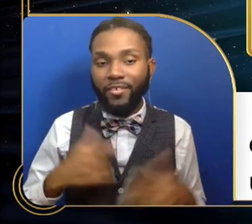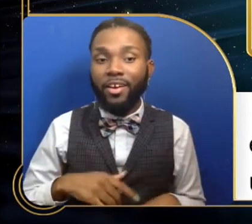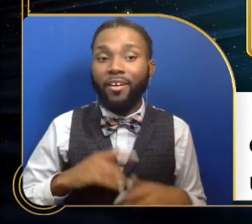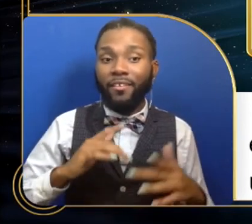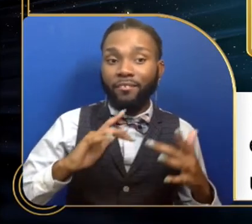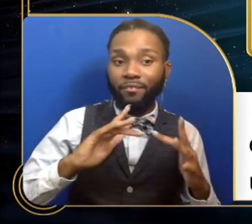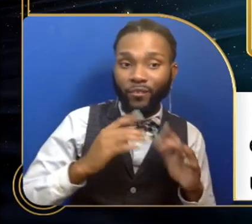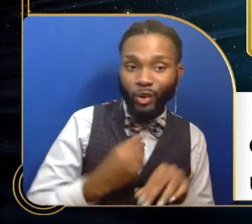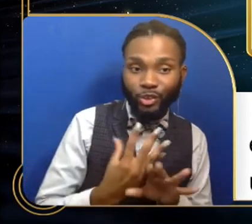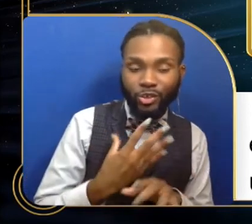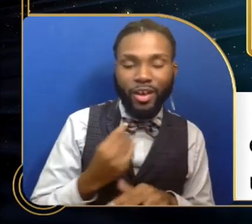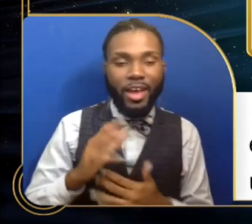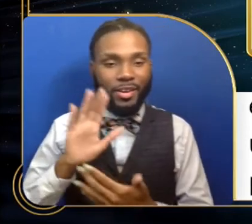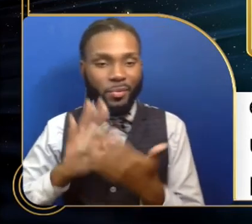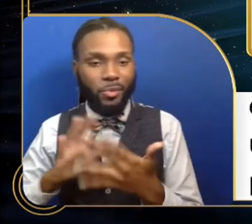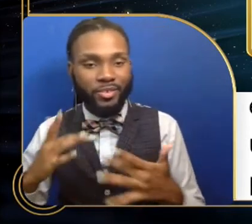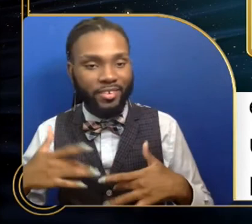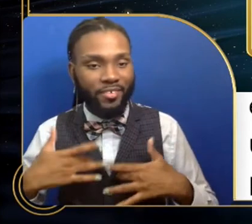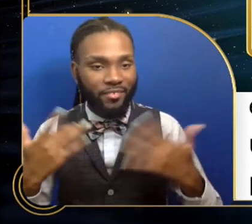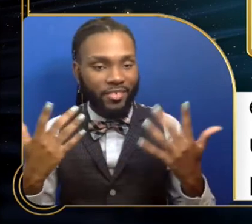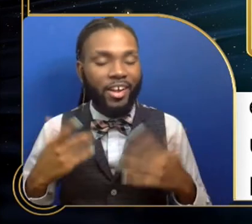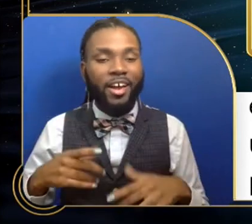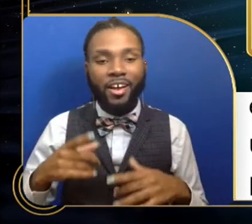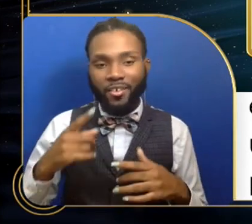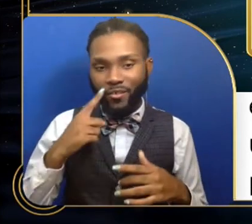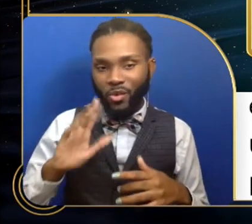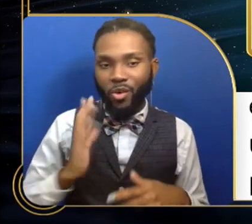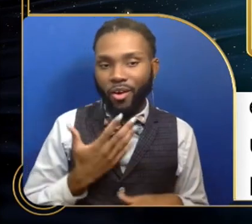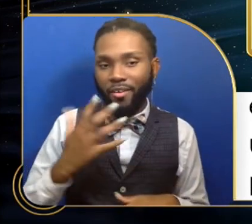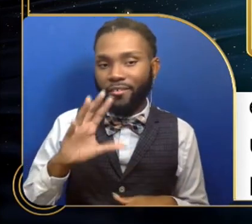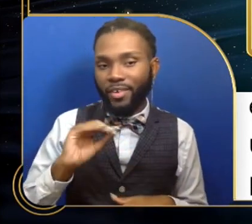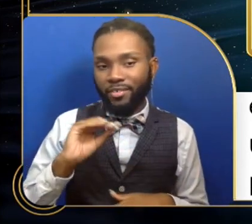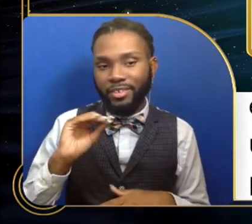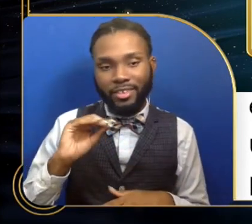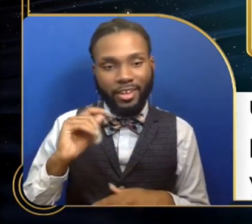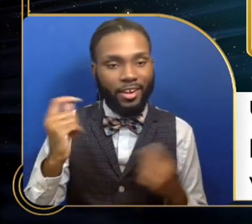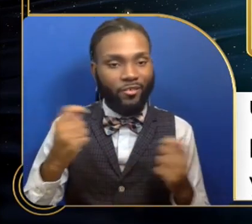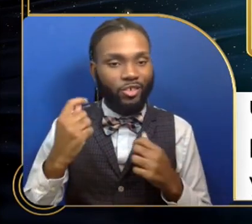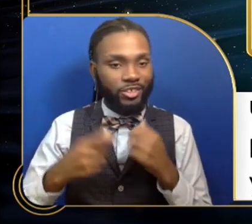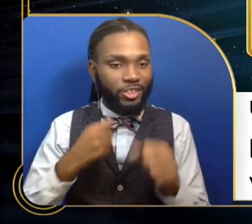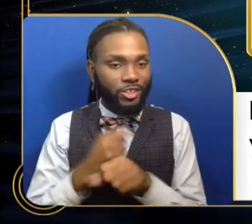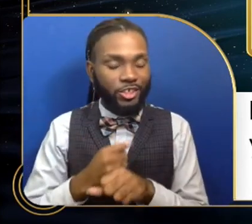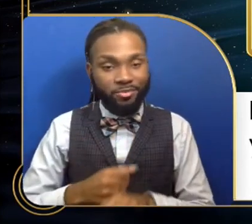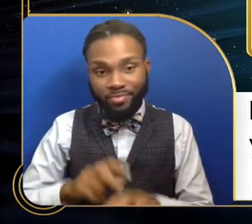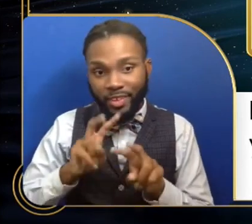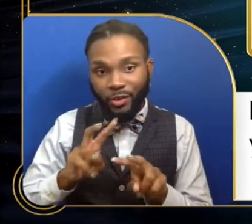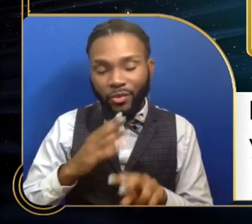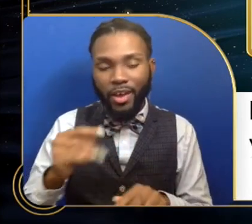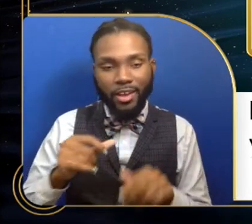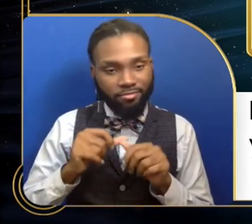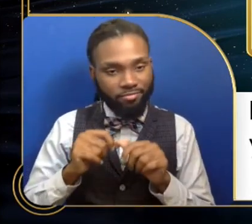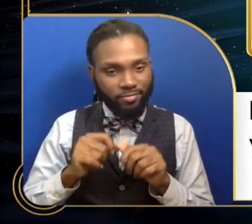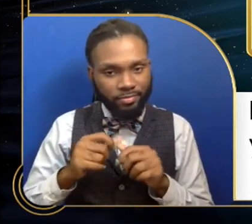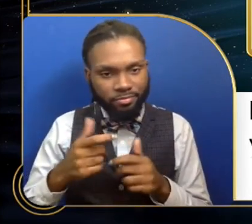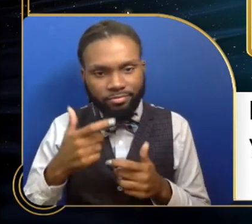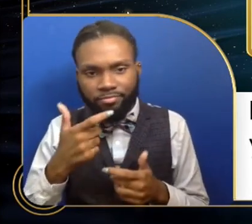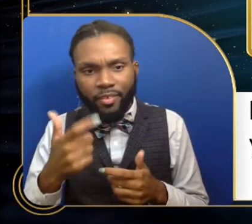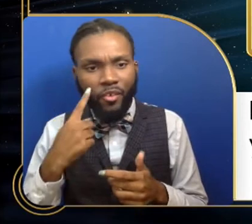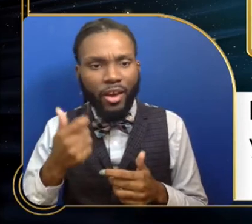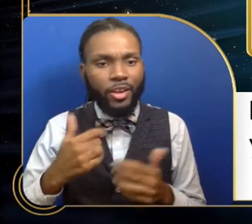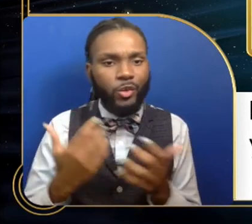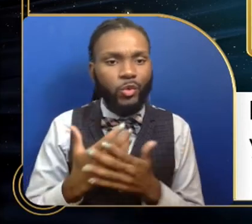events throughout the 50th anniversary year. Stay tuned and keep posted on new events and activities by